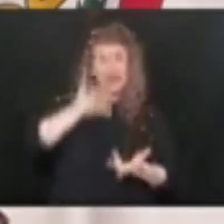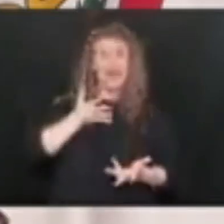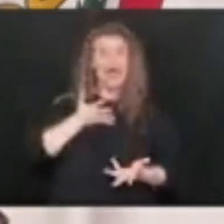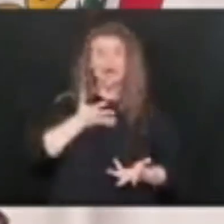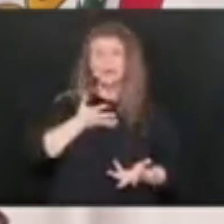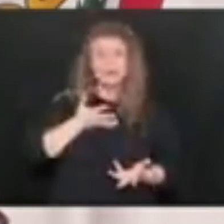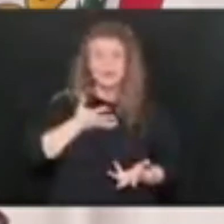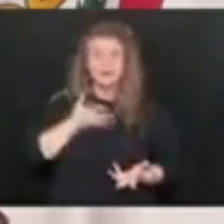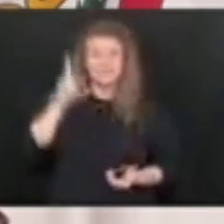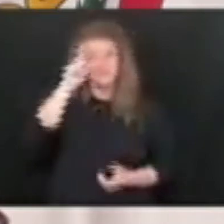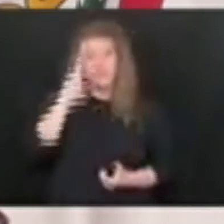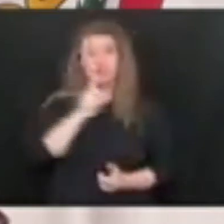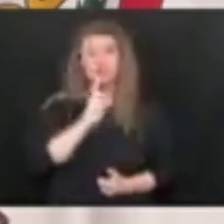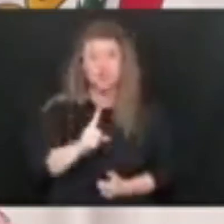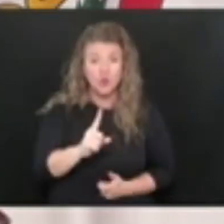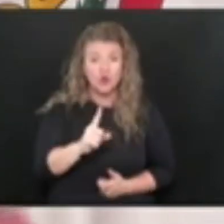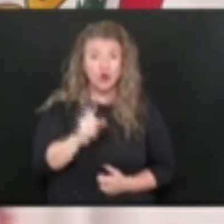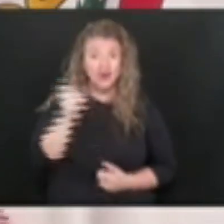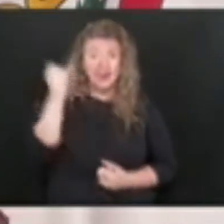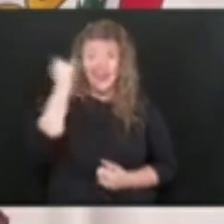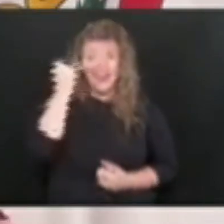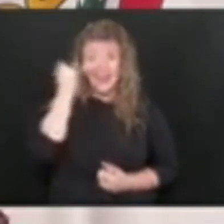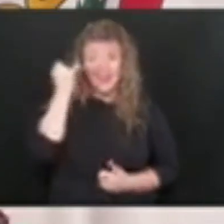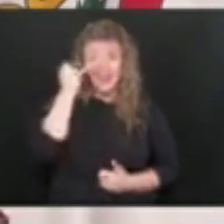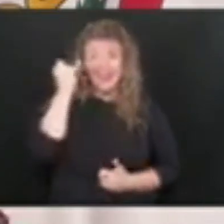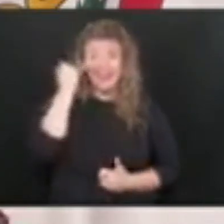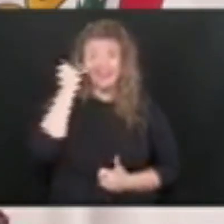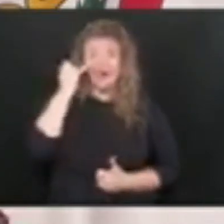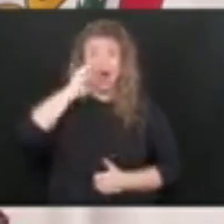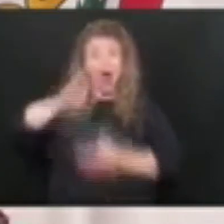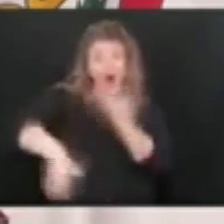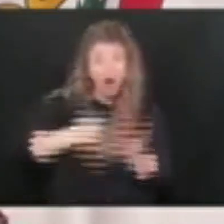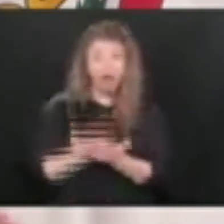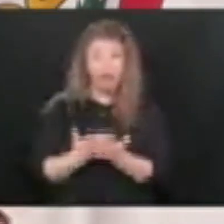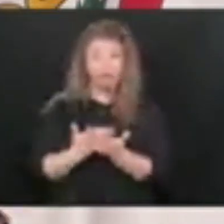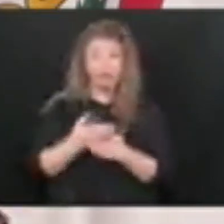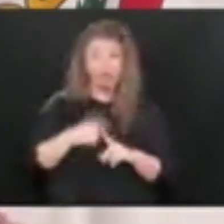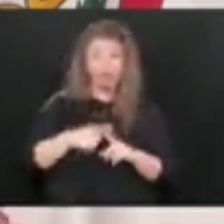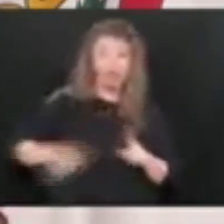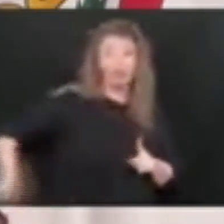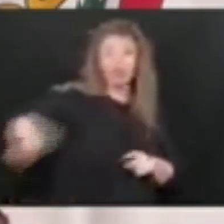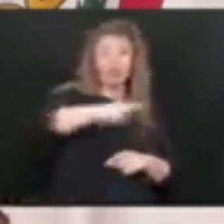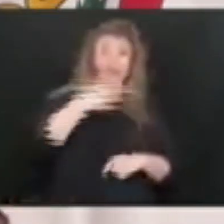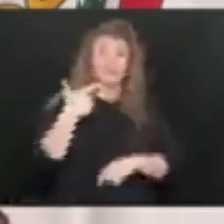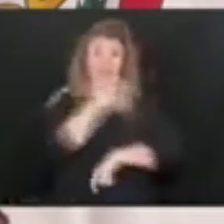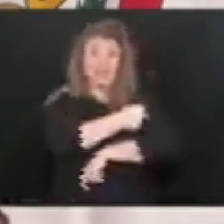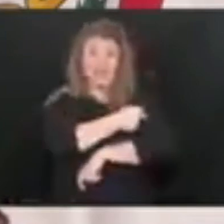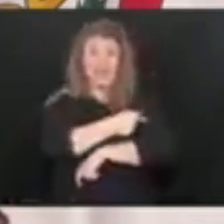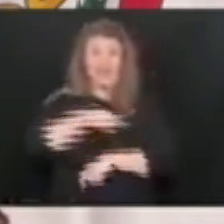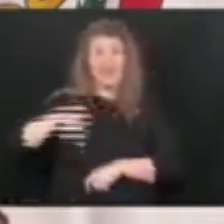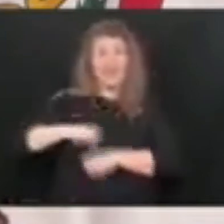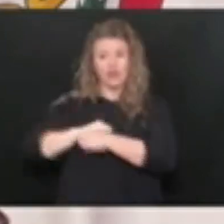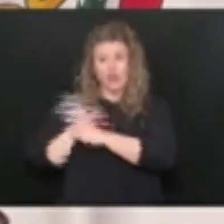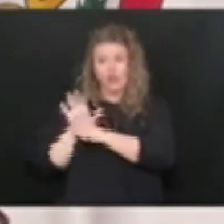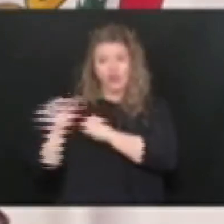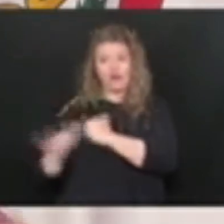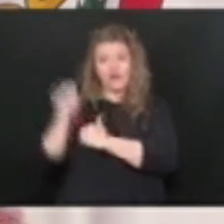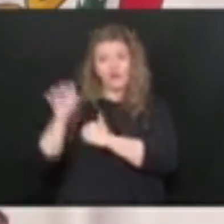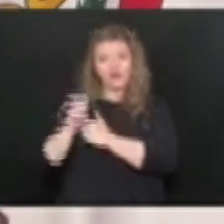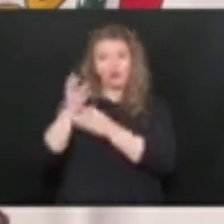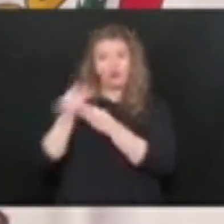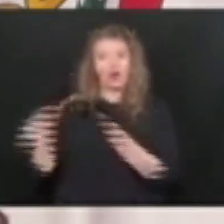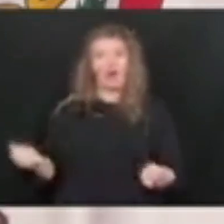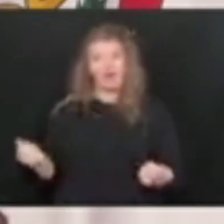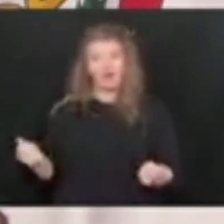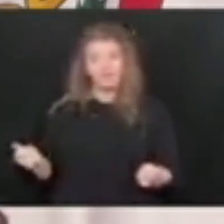any question that if we were all vaccinated, this danger will go away.